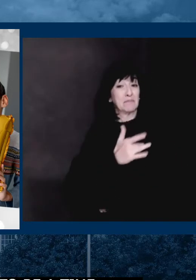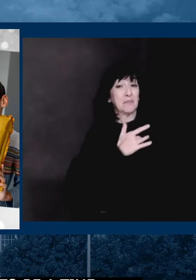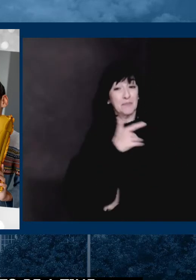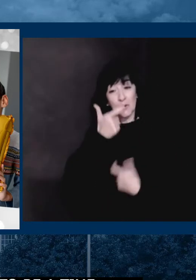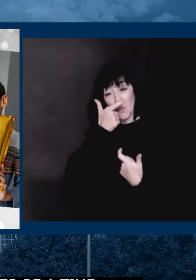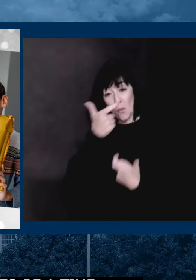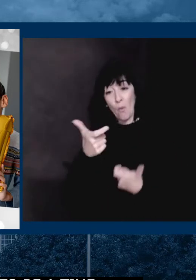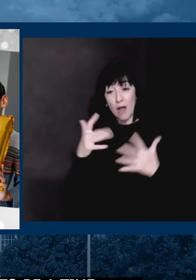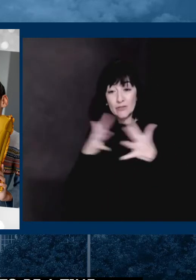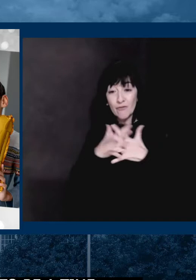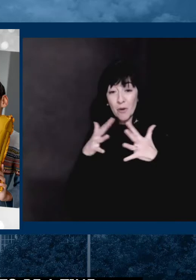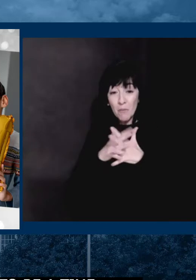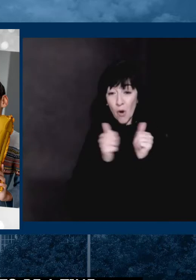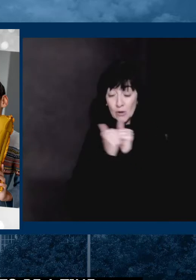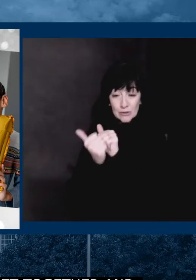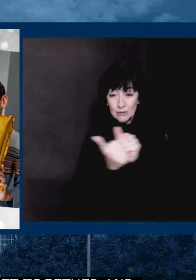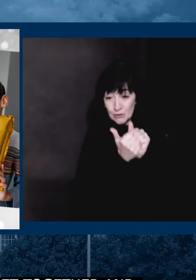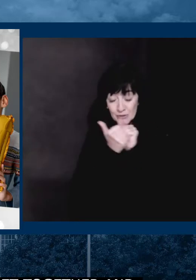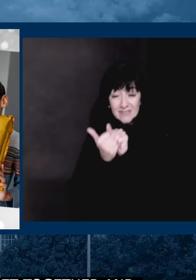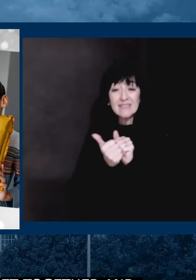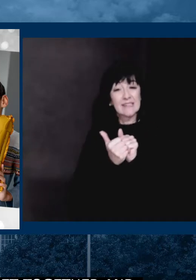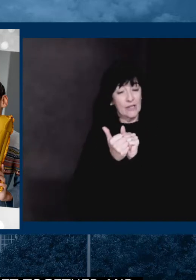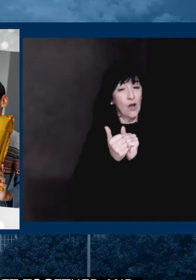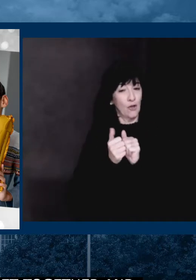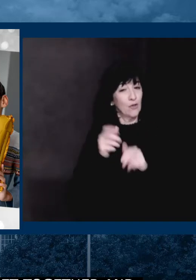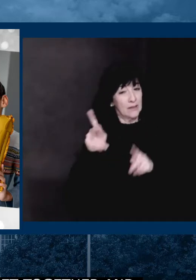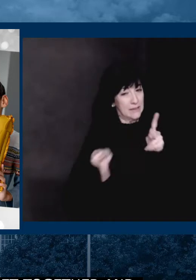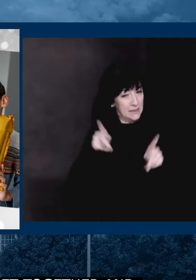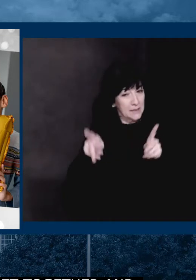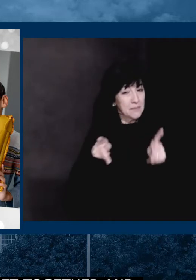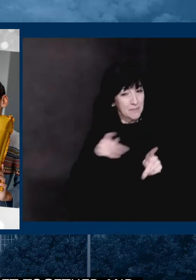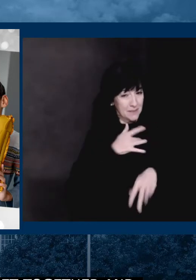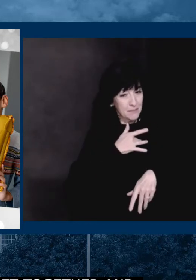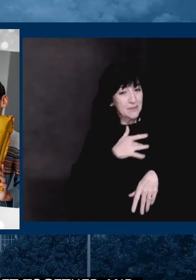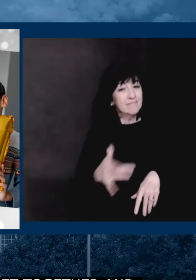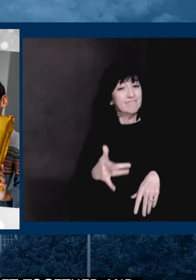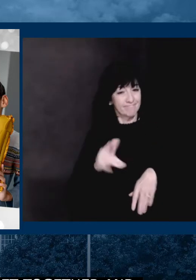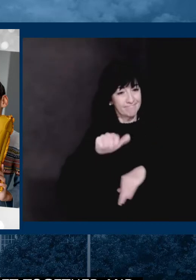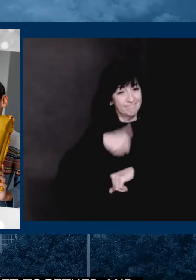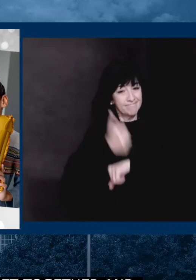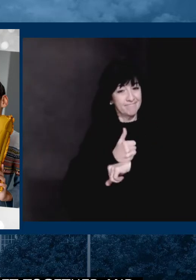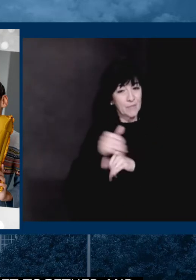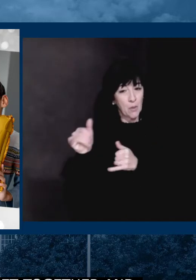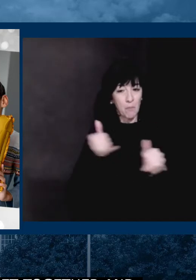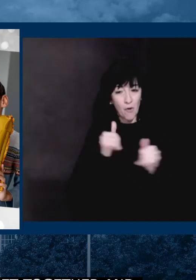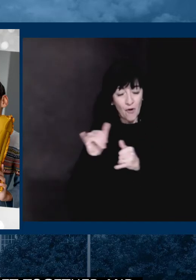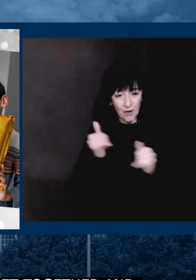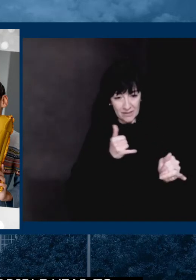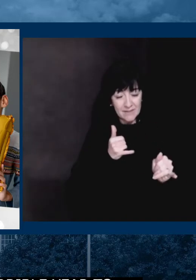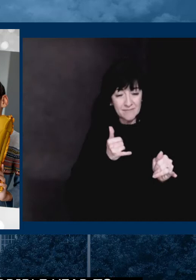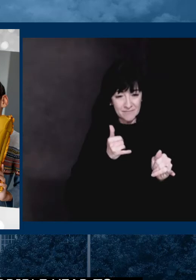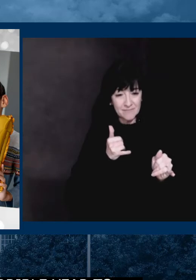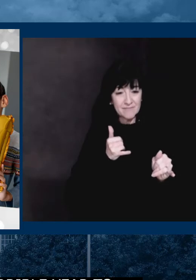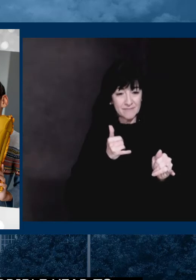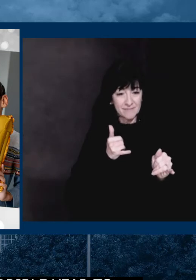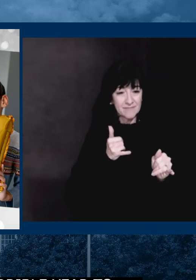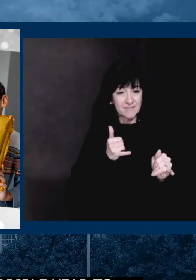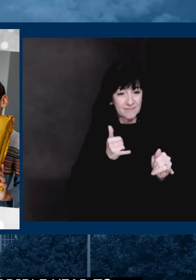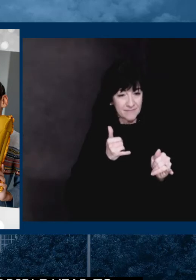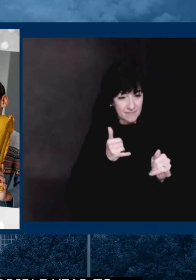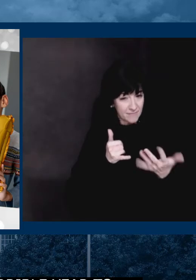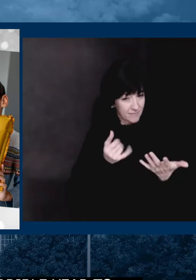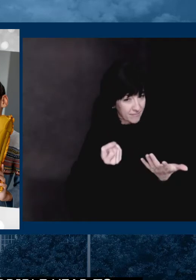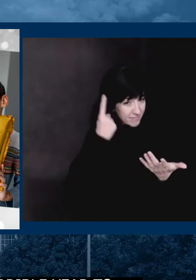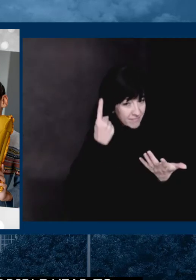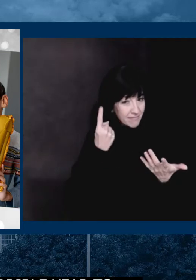have in-person parties with people outside of your household. On top of that, consumption of